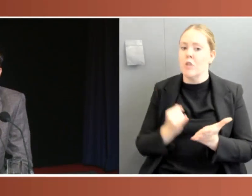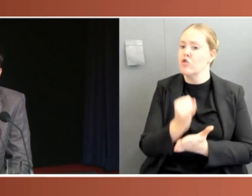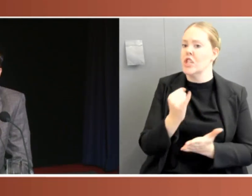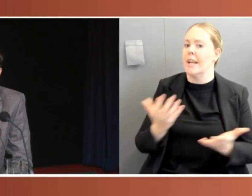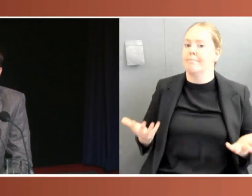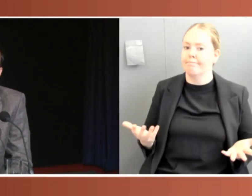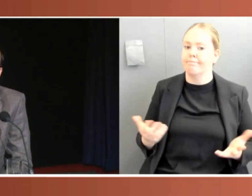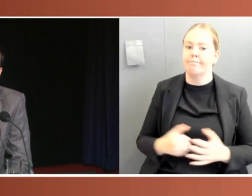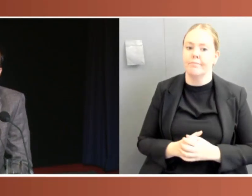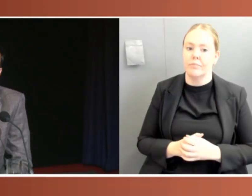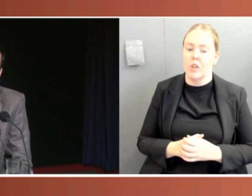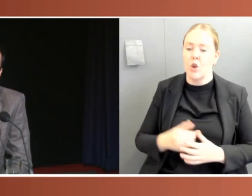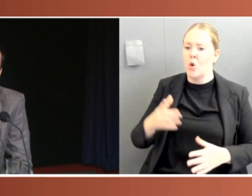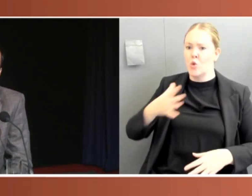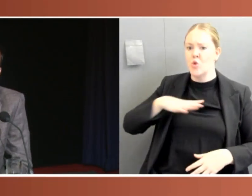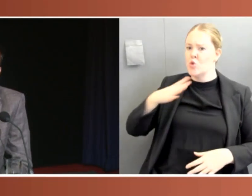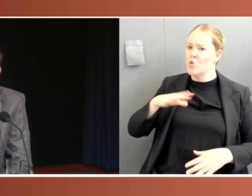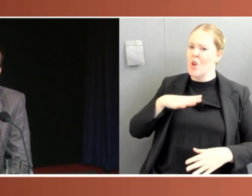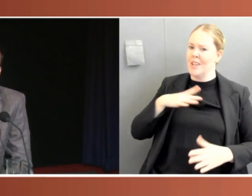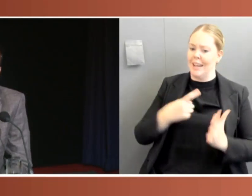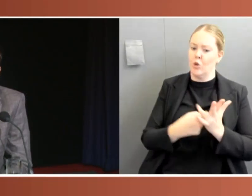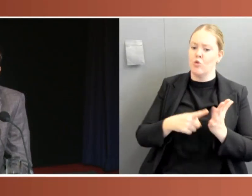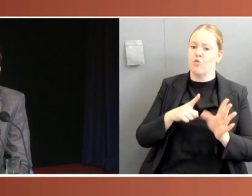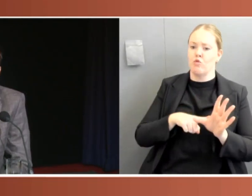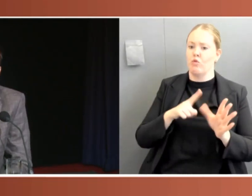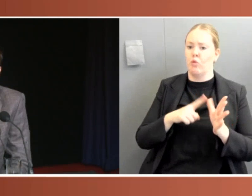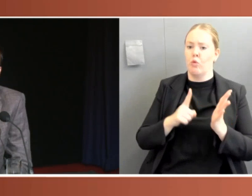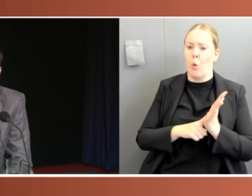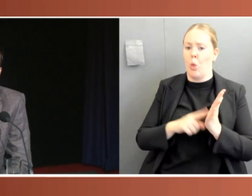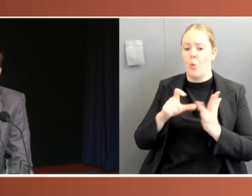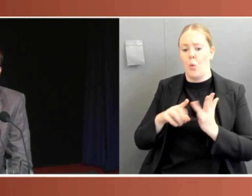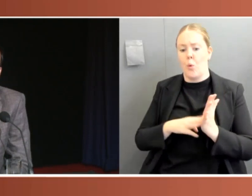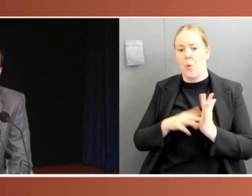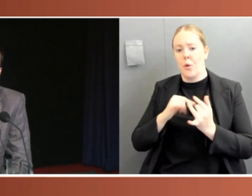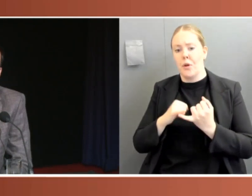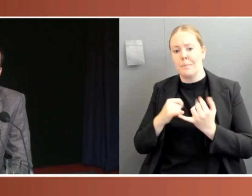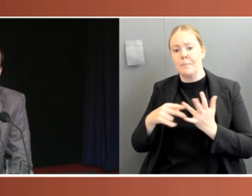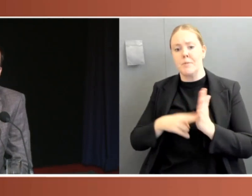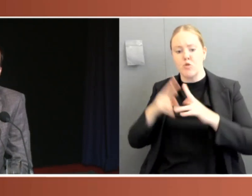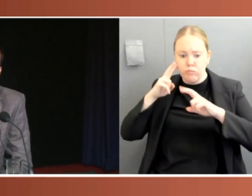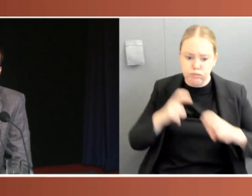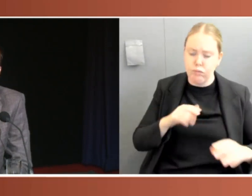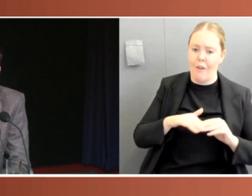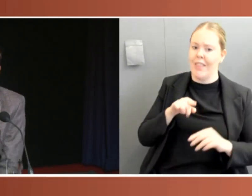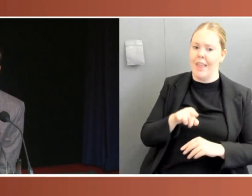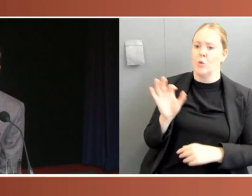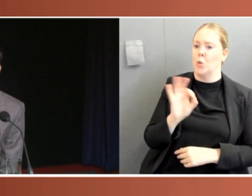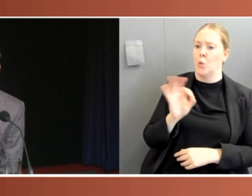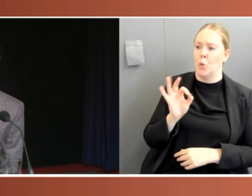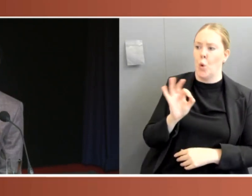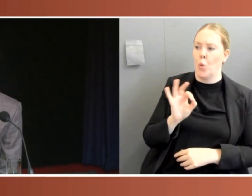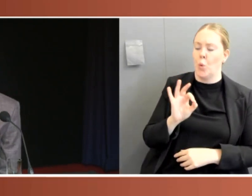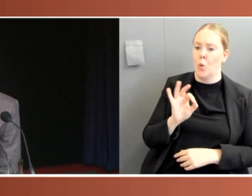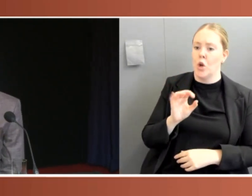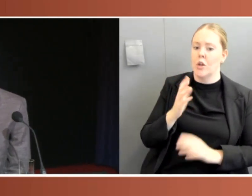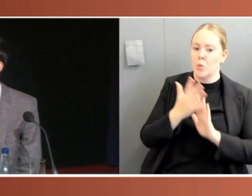massive Royal Commission for that. can end up a process where you don't work through delegated legislation the same way or don't have non-disallowable instruments. And they were